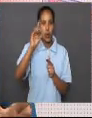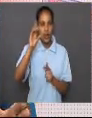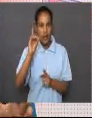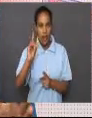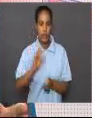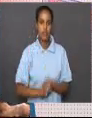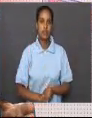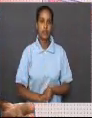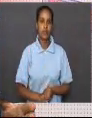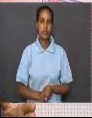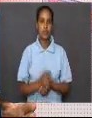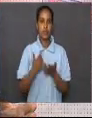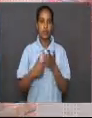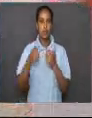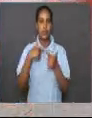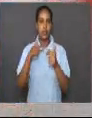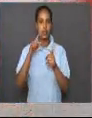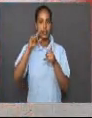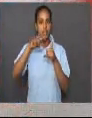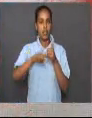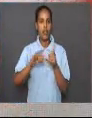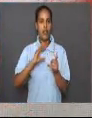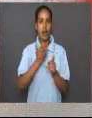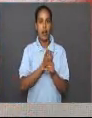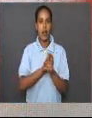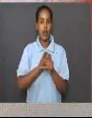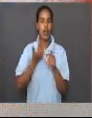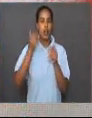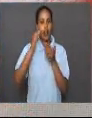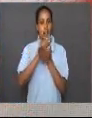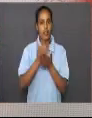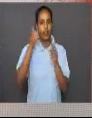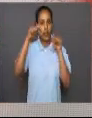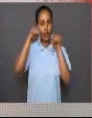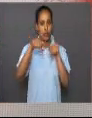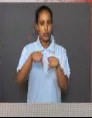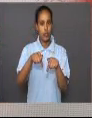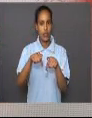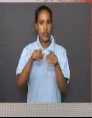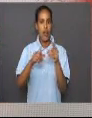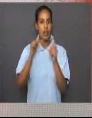to thermodynamics. This brings us to the end of our lesson for